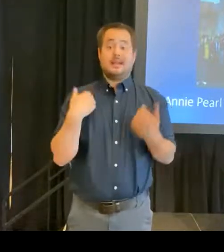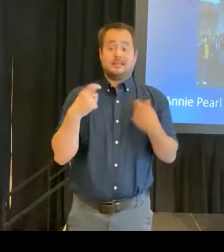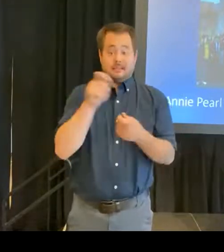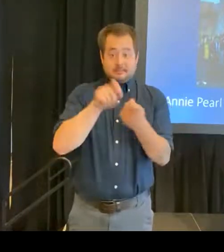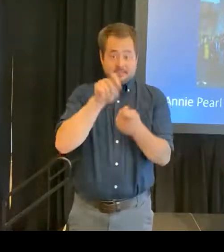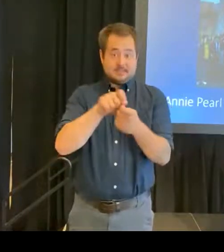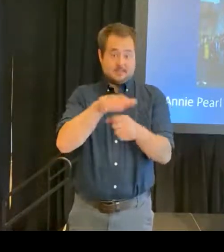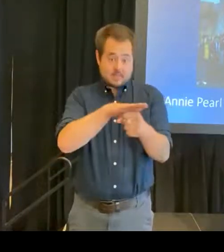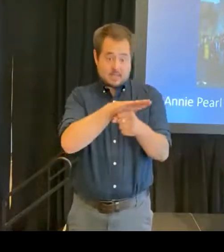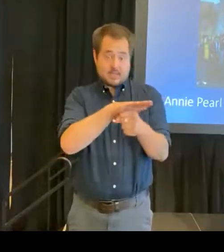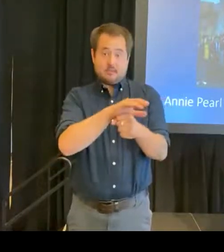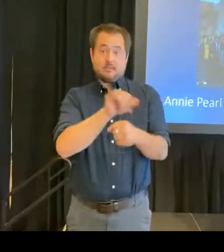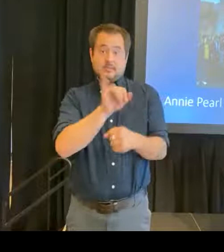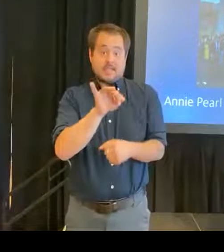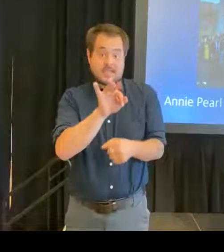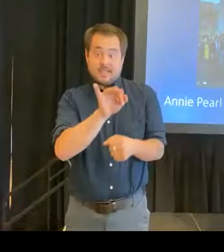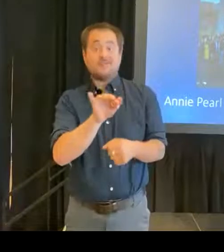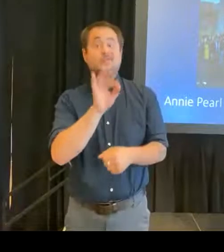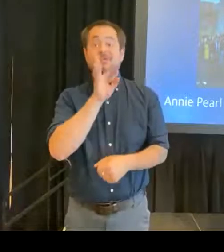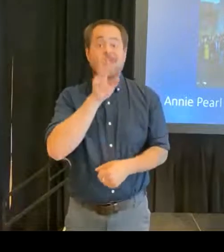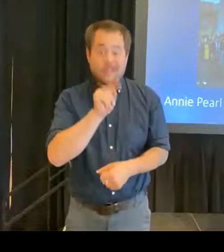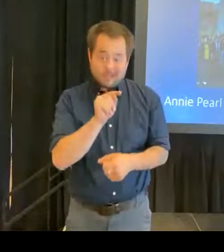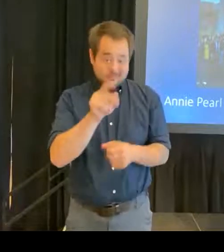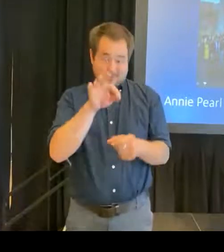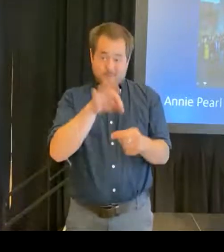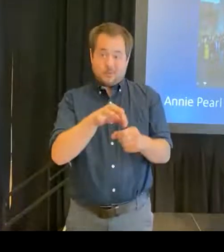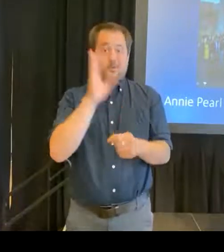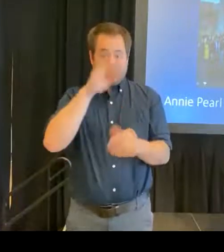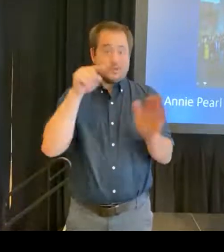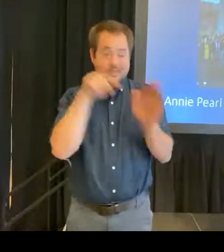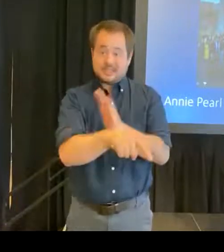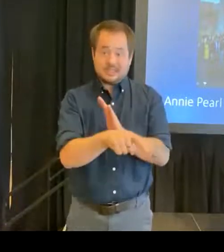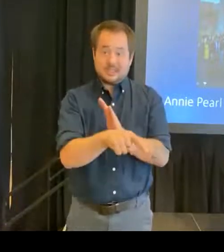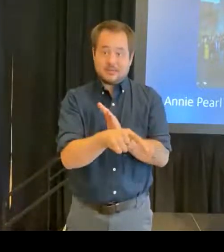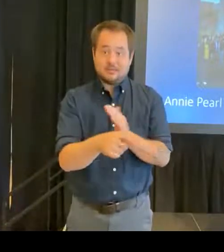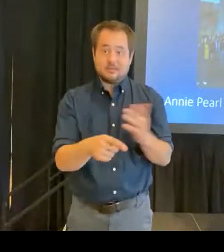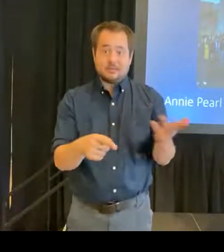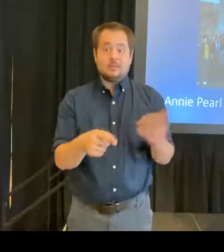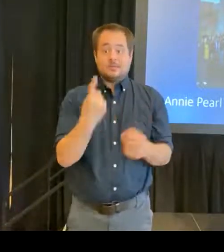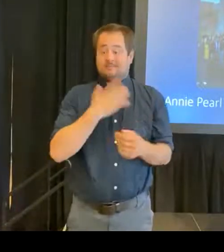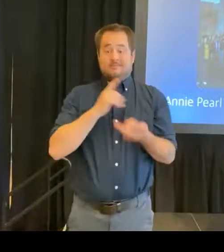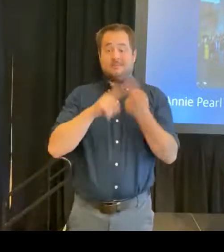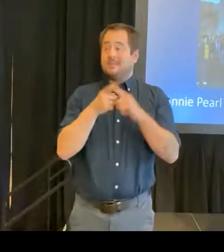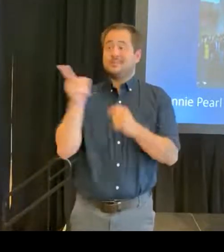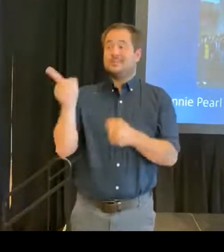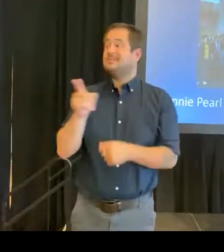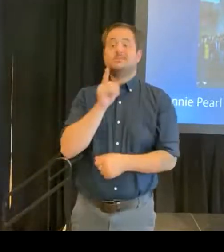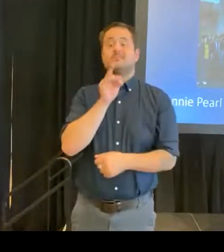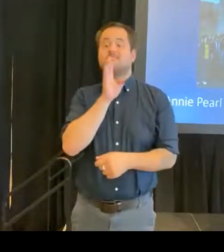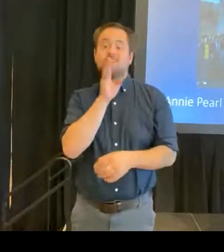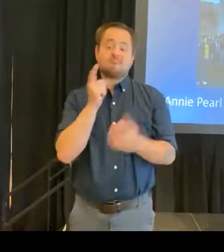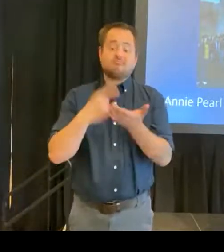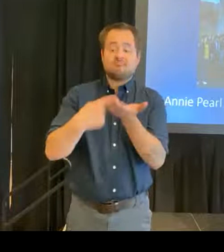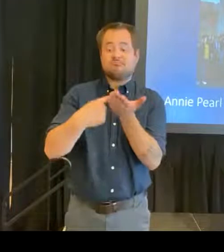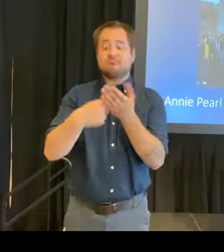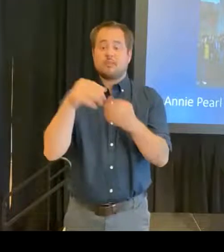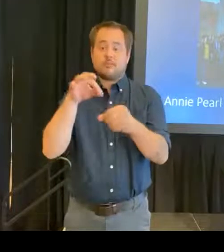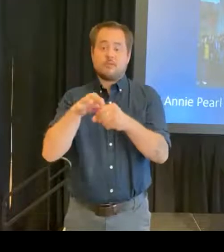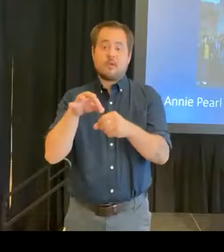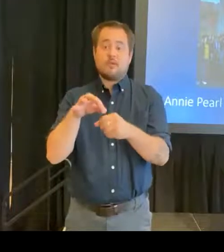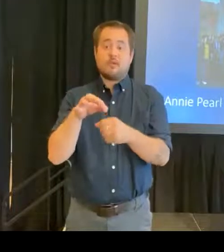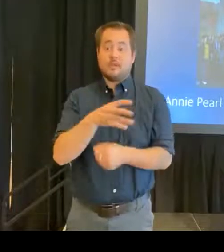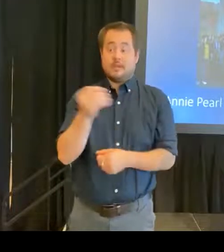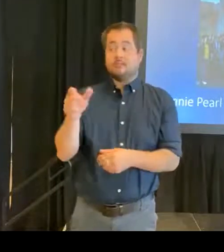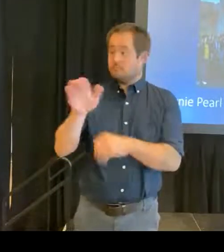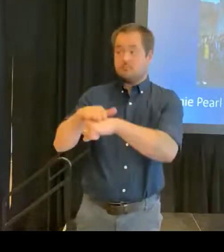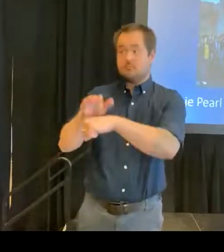you talk about voting, you got killed. Mr. Herbert Lee got killed because he was talking about voting. And they told him if you talk about it again, they were